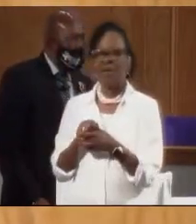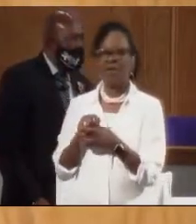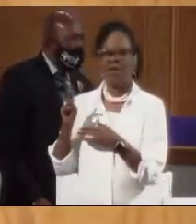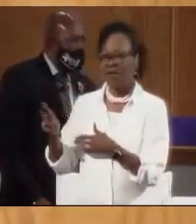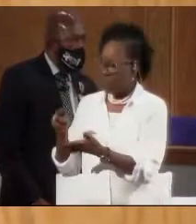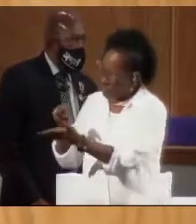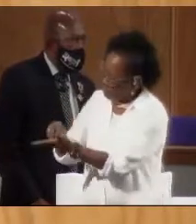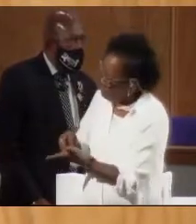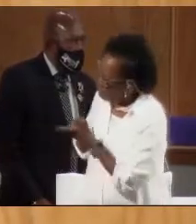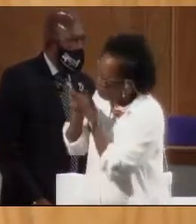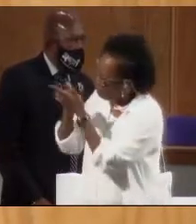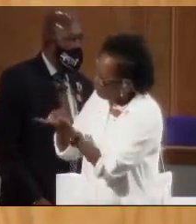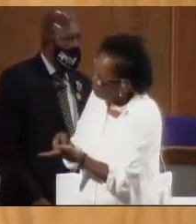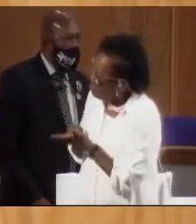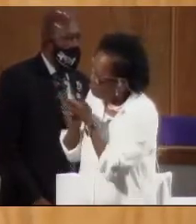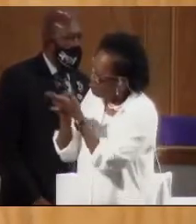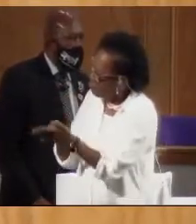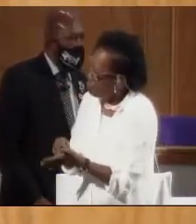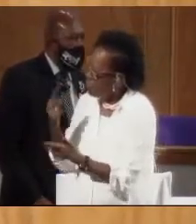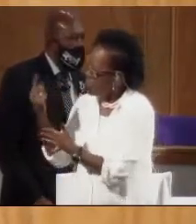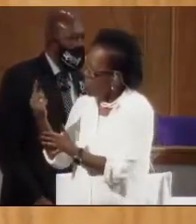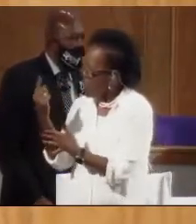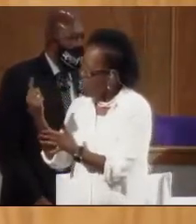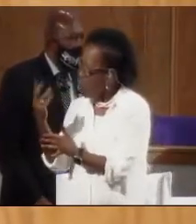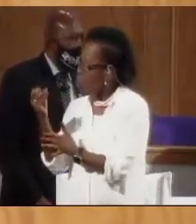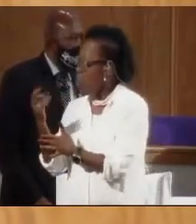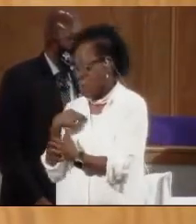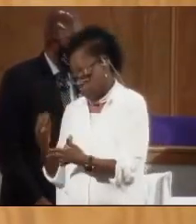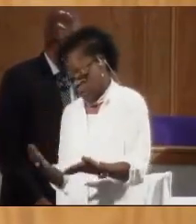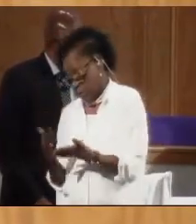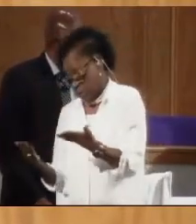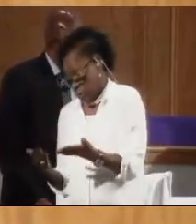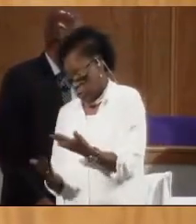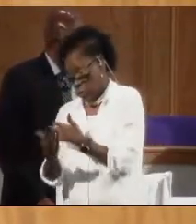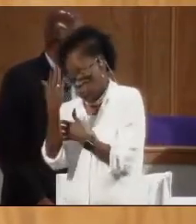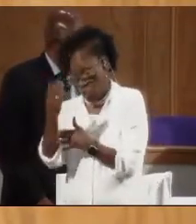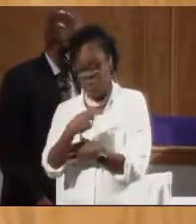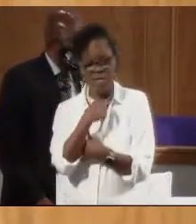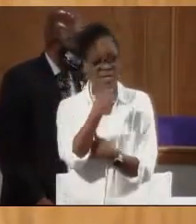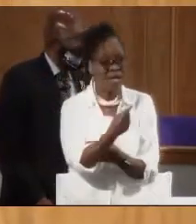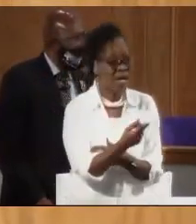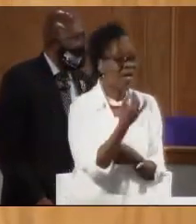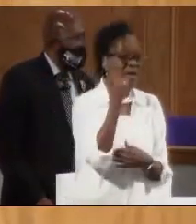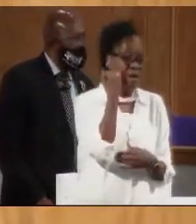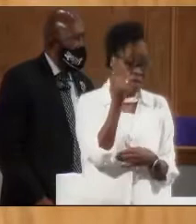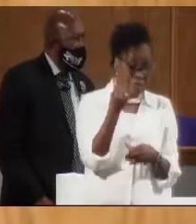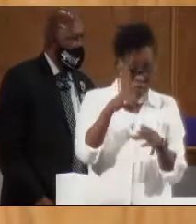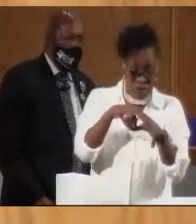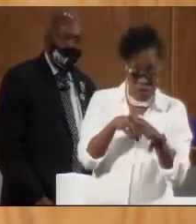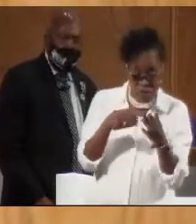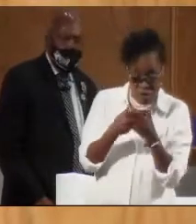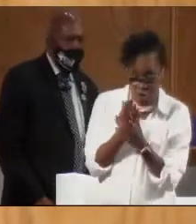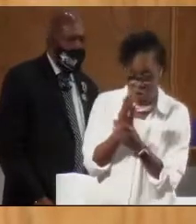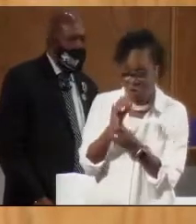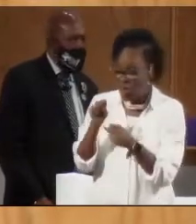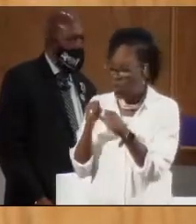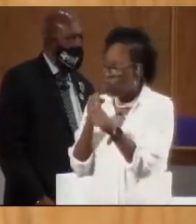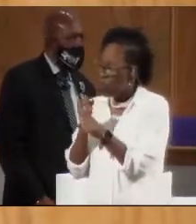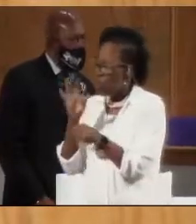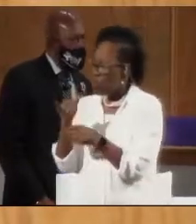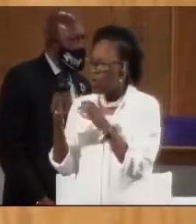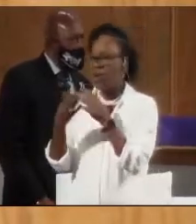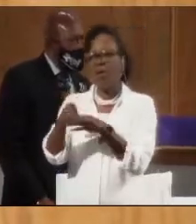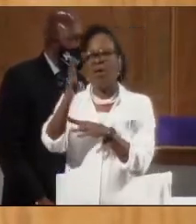yourself. And so I came to tell you in the new year that God